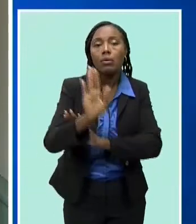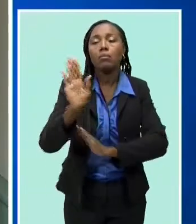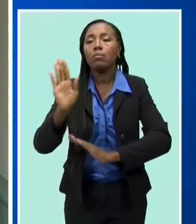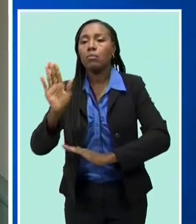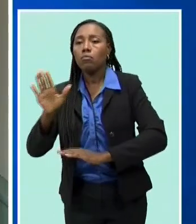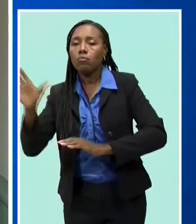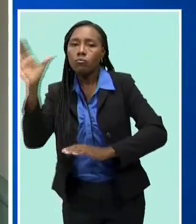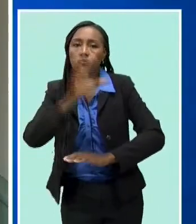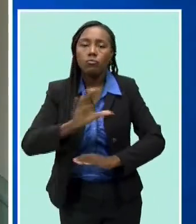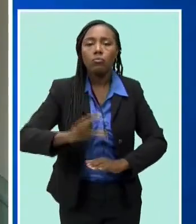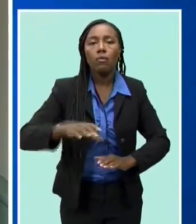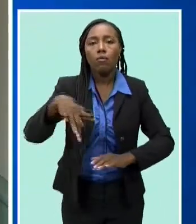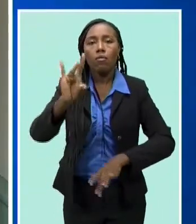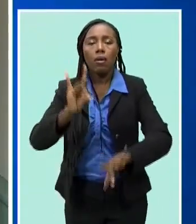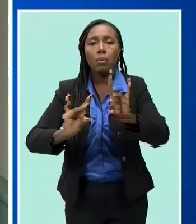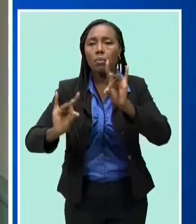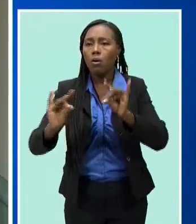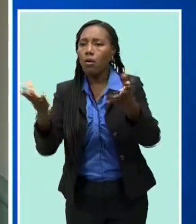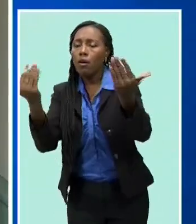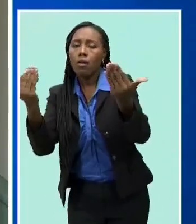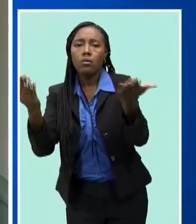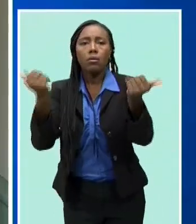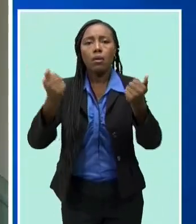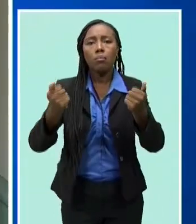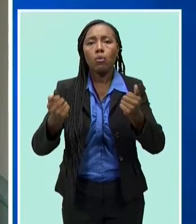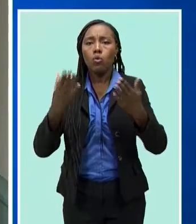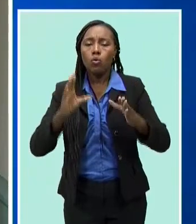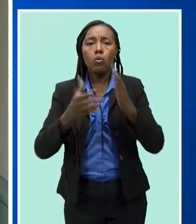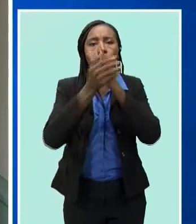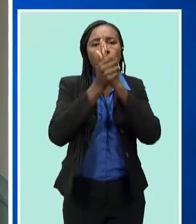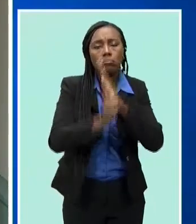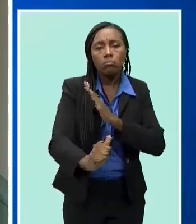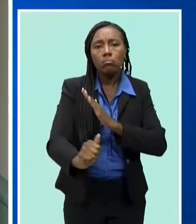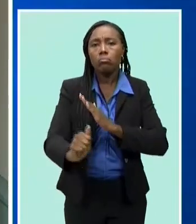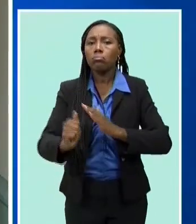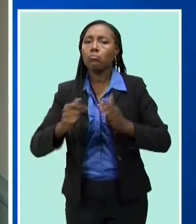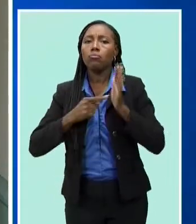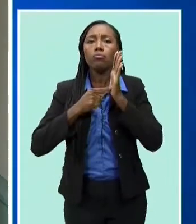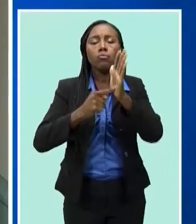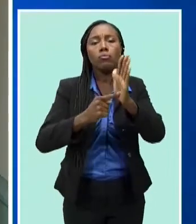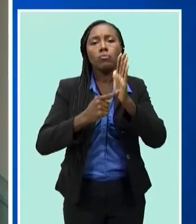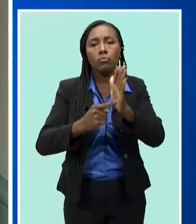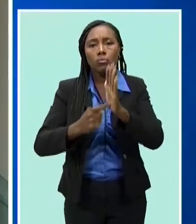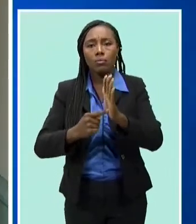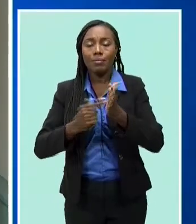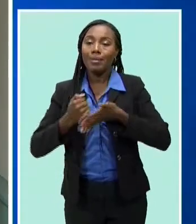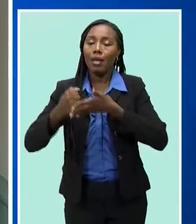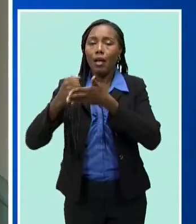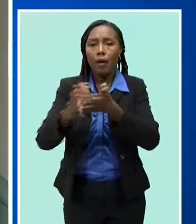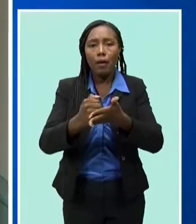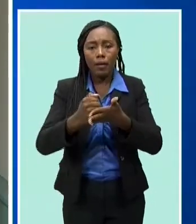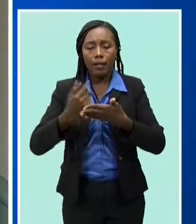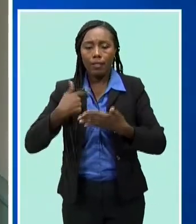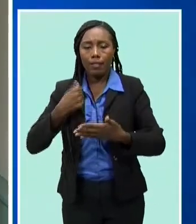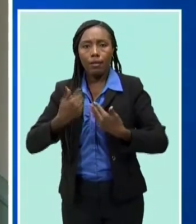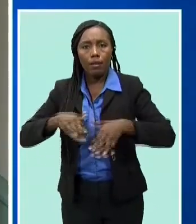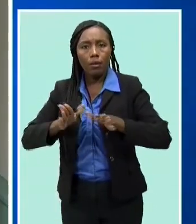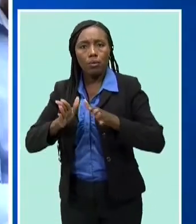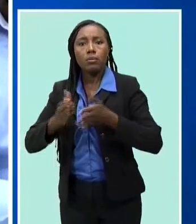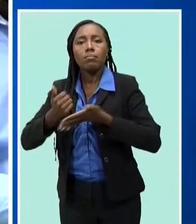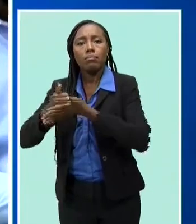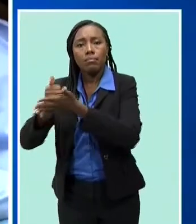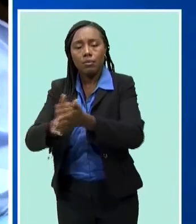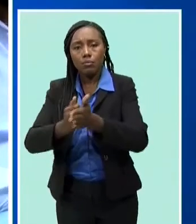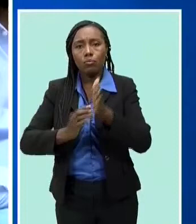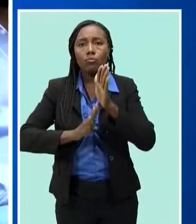asking people to come out and showcase their talent. Let us nurture that talent. Let